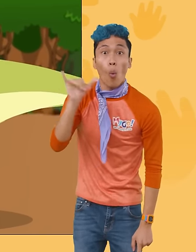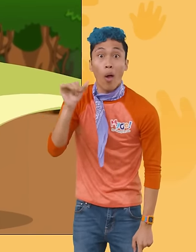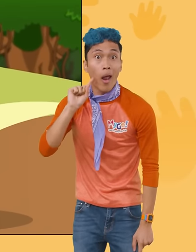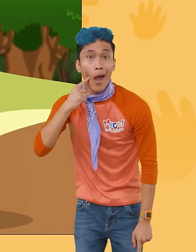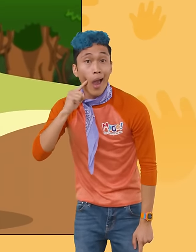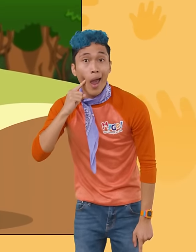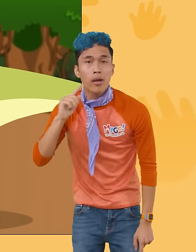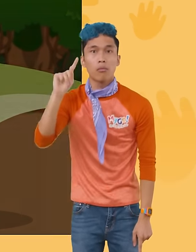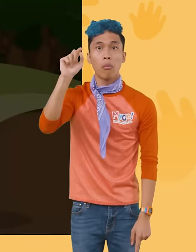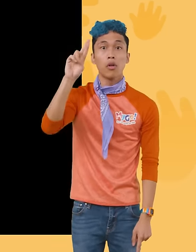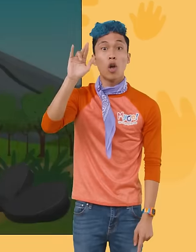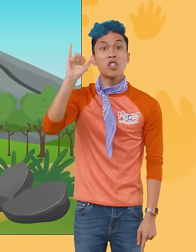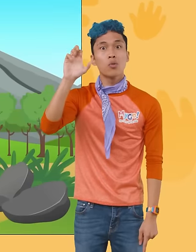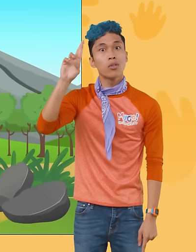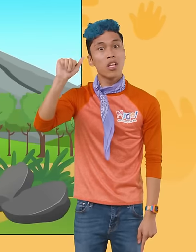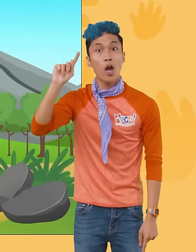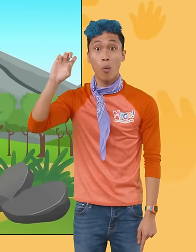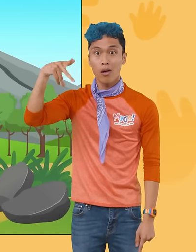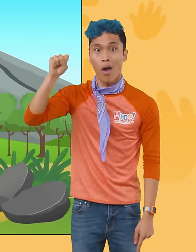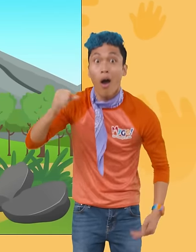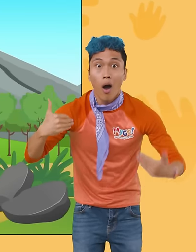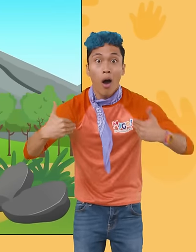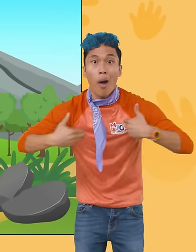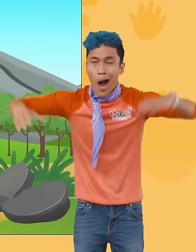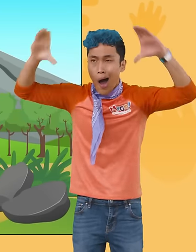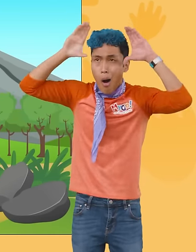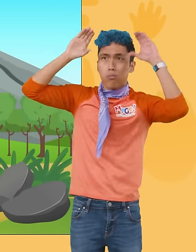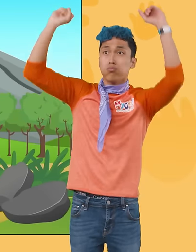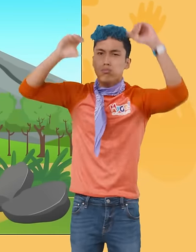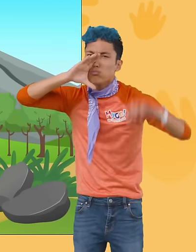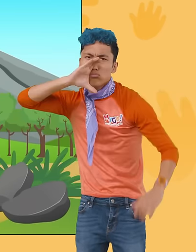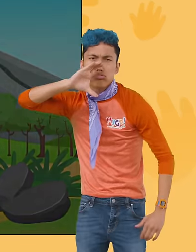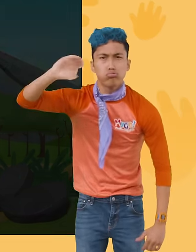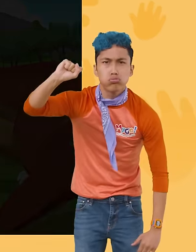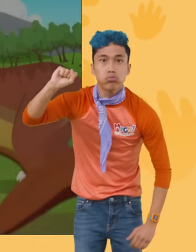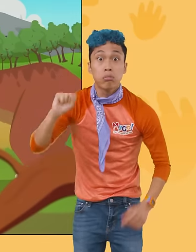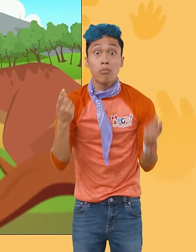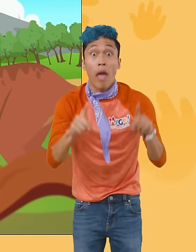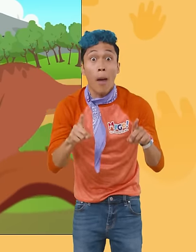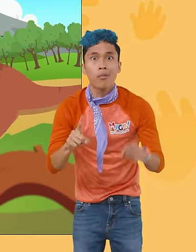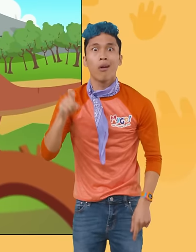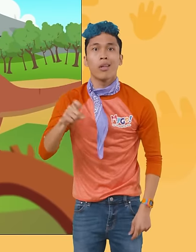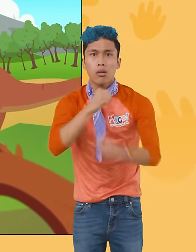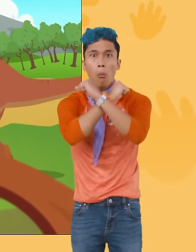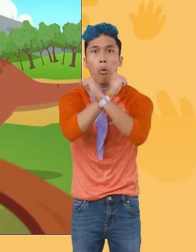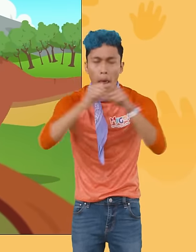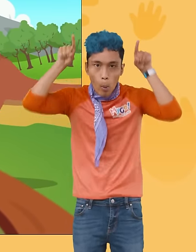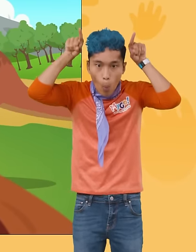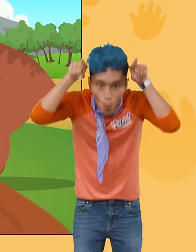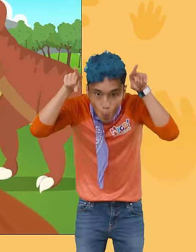size of a peppermint. Triceratops had three horns on their head in case they ever needed